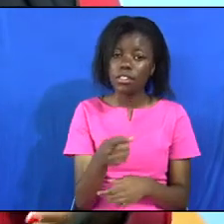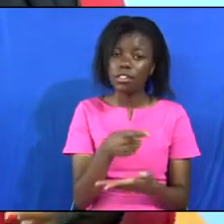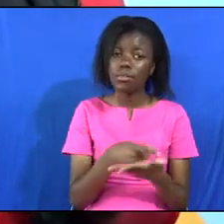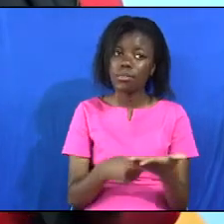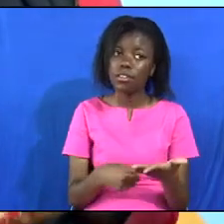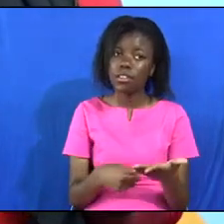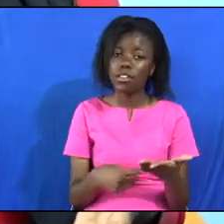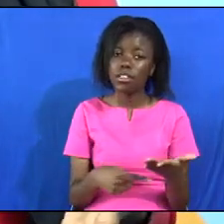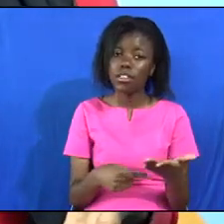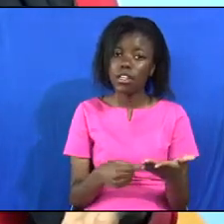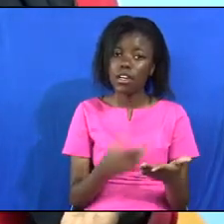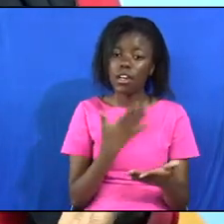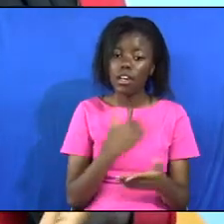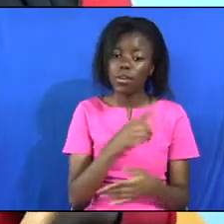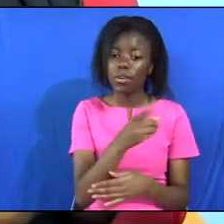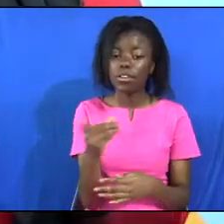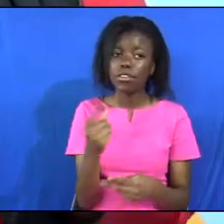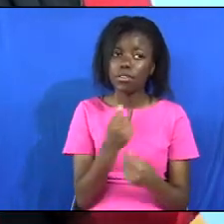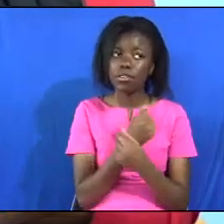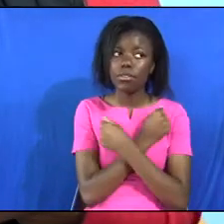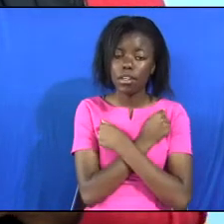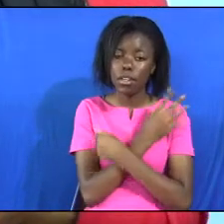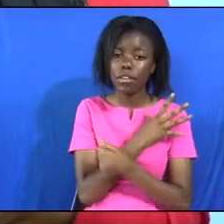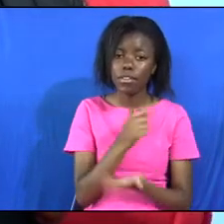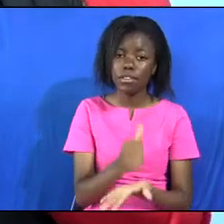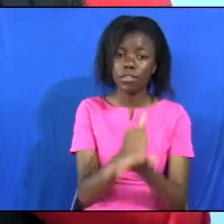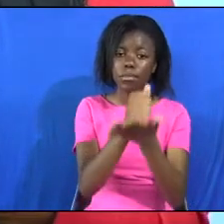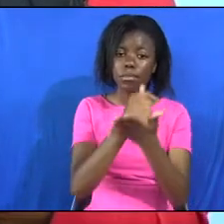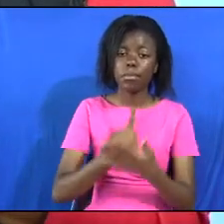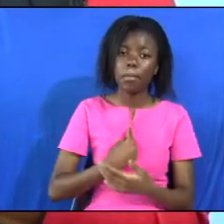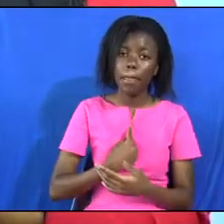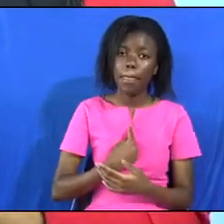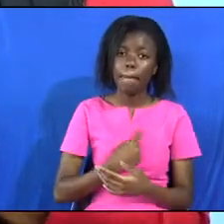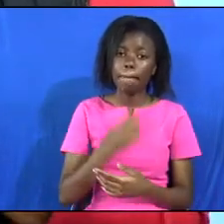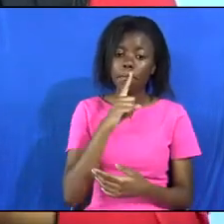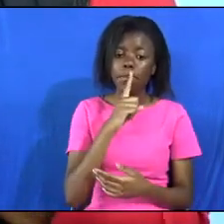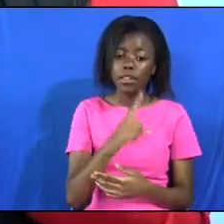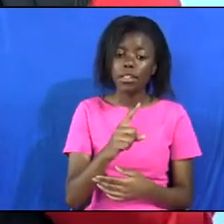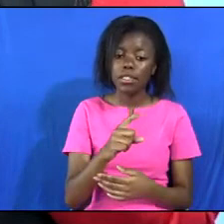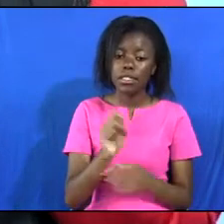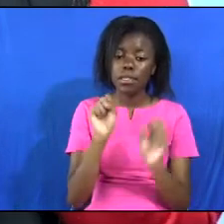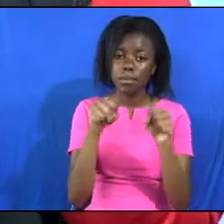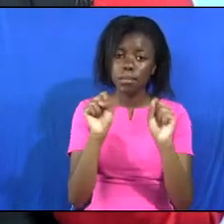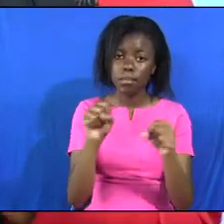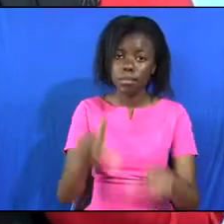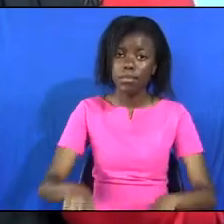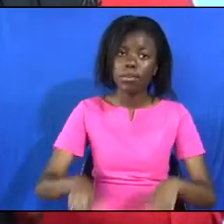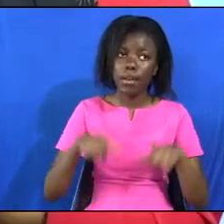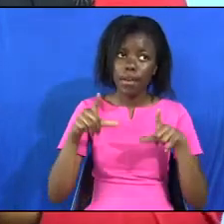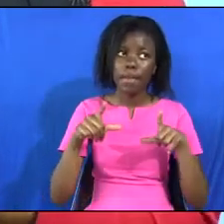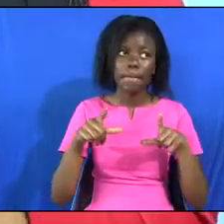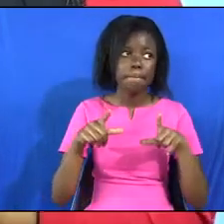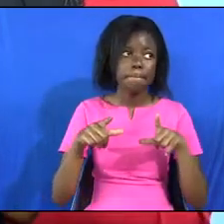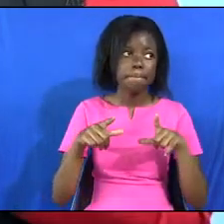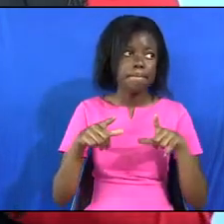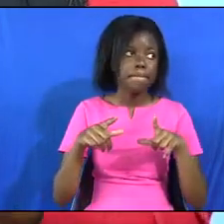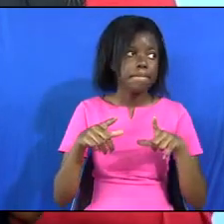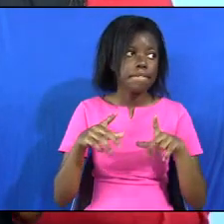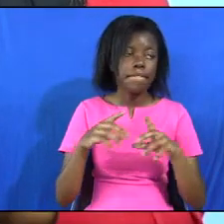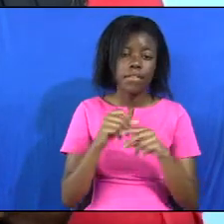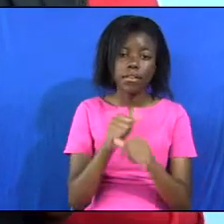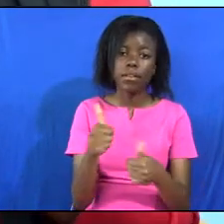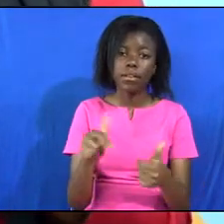me and support me so that then I am able to live a fruitful life.